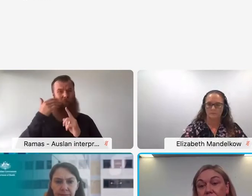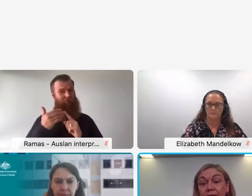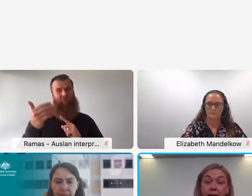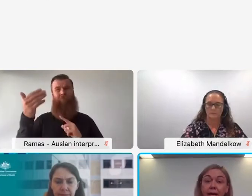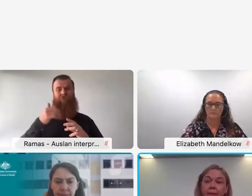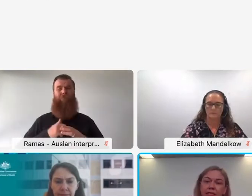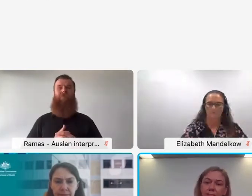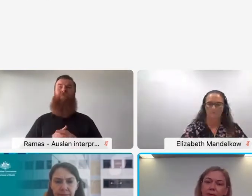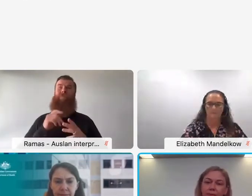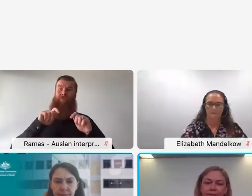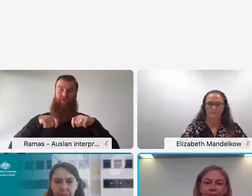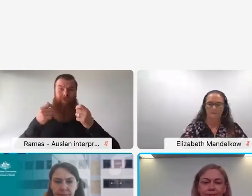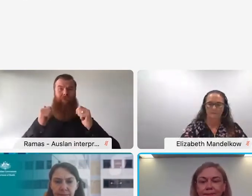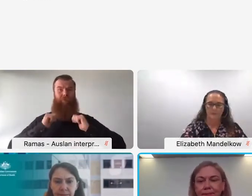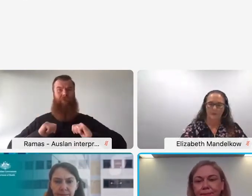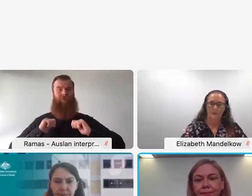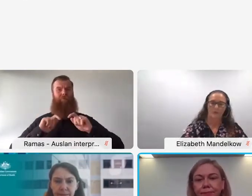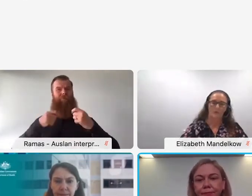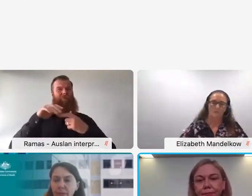kind of training in a mixed model.